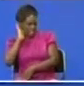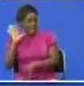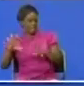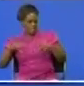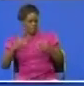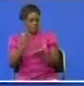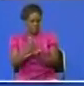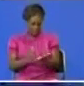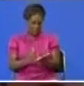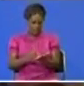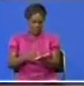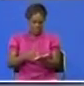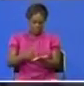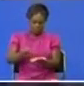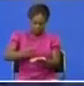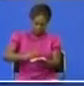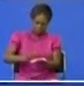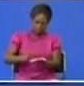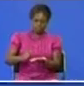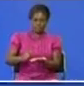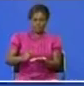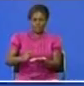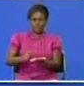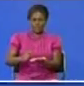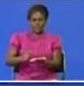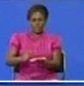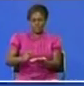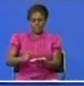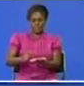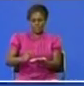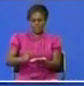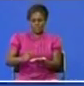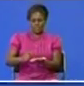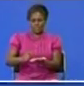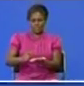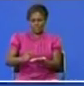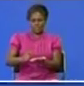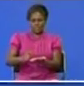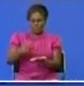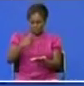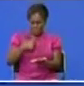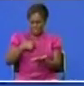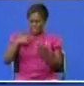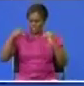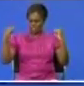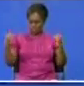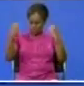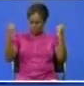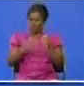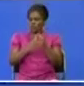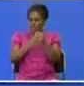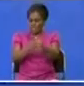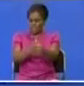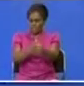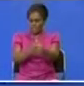and endorses the requests that we put forward by the industry. I had to be the champion of it. And if it